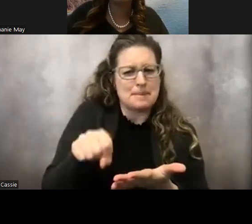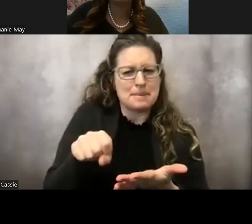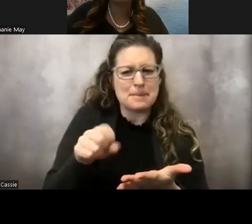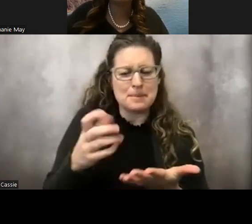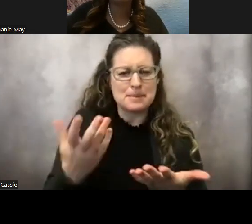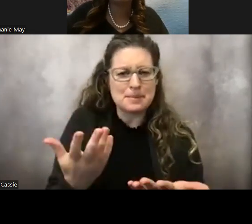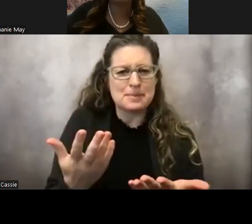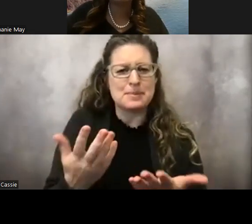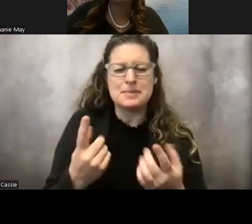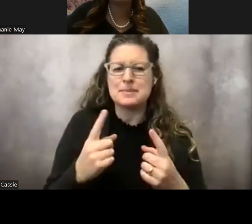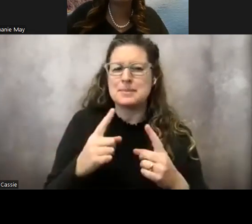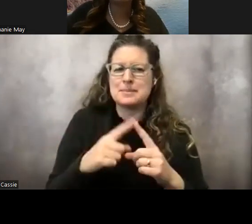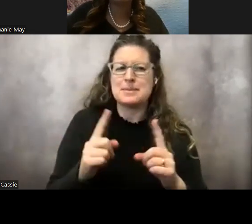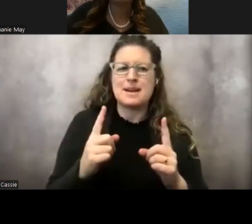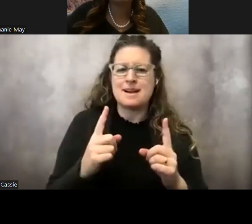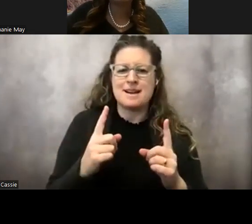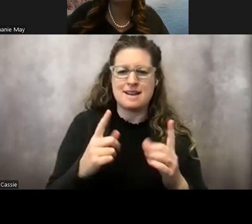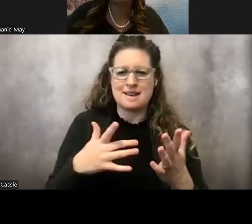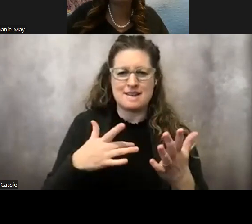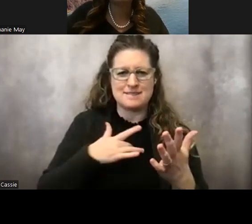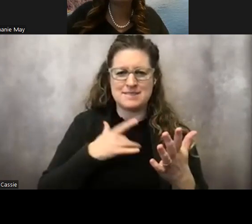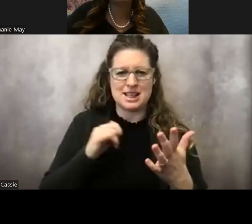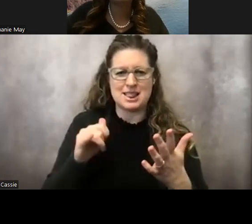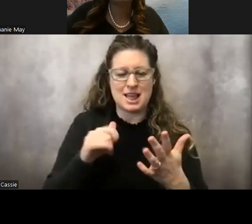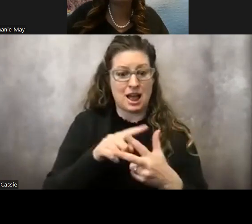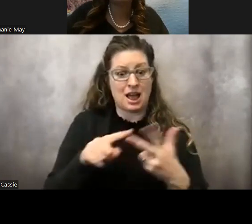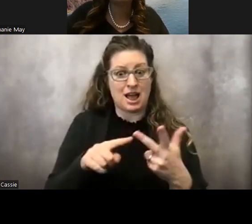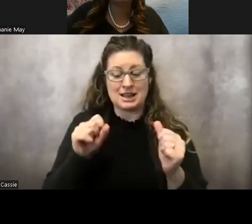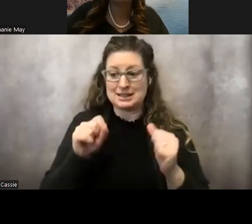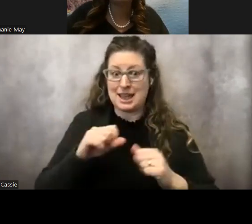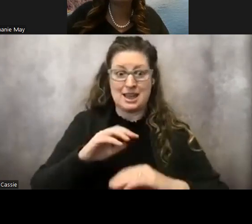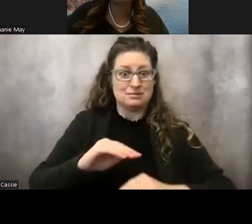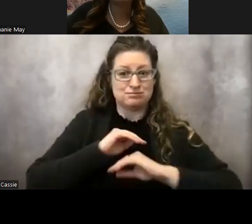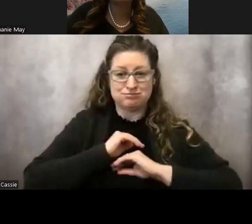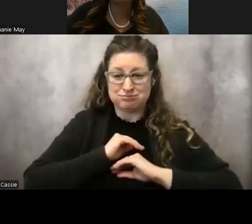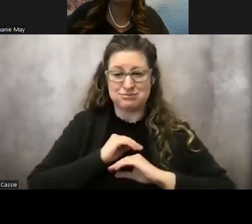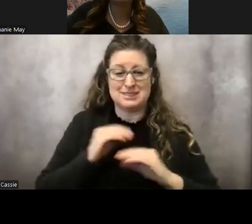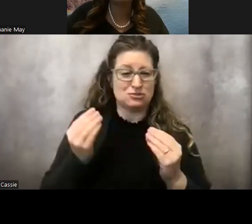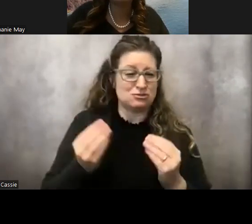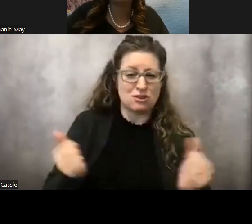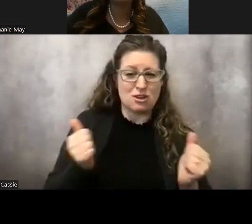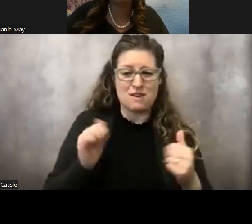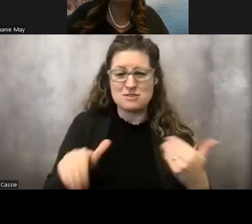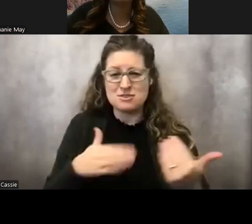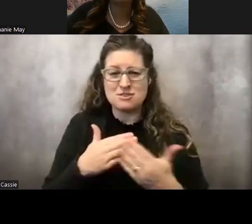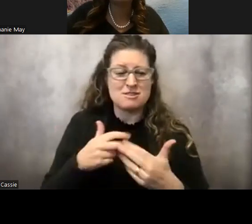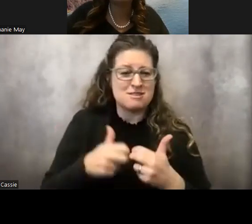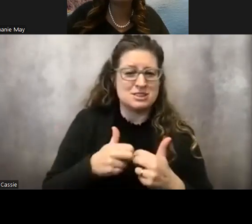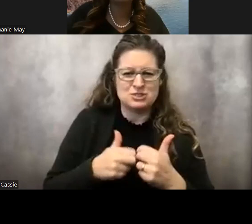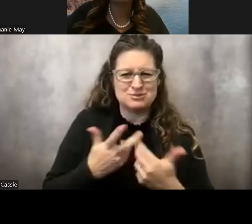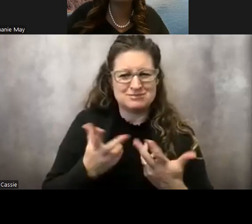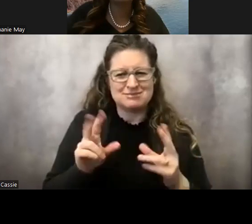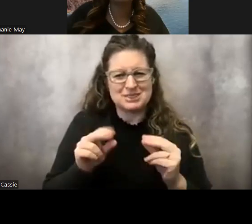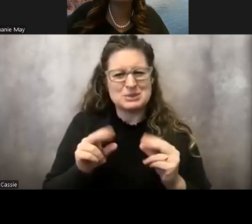they don't feel as if they're solving the problem, if you will. So How do we